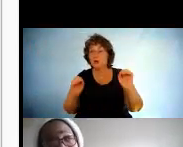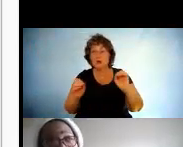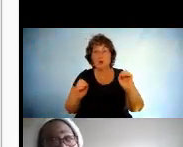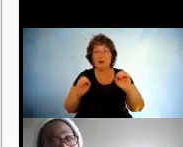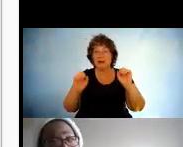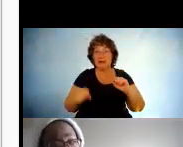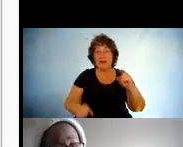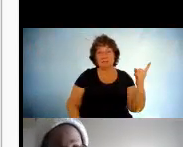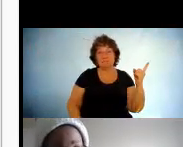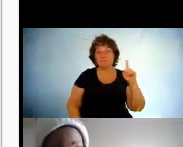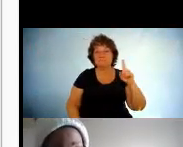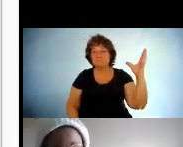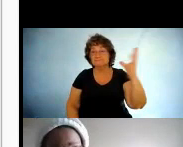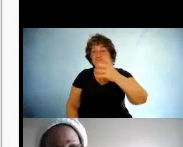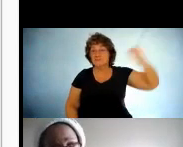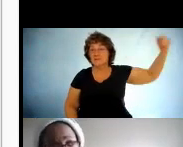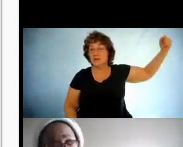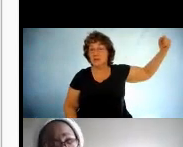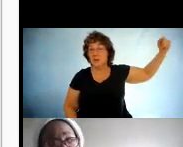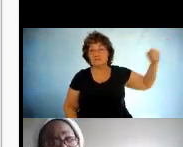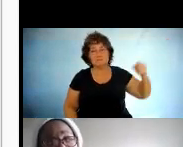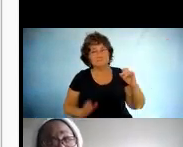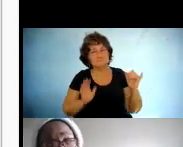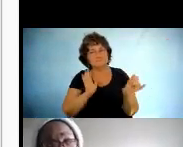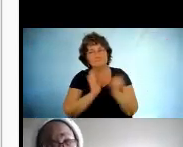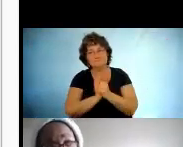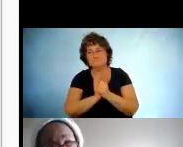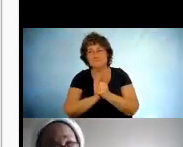One thing I would give